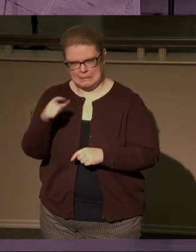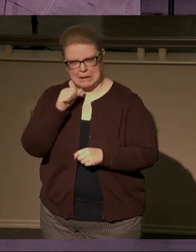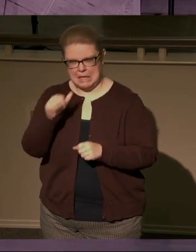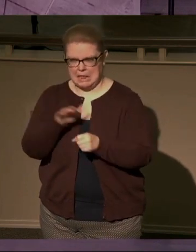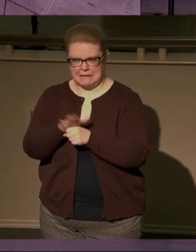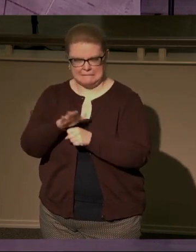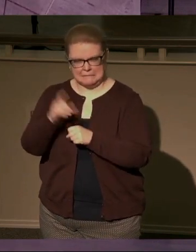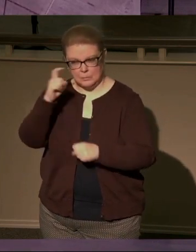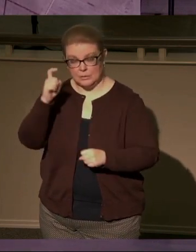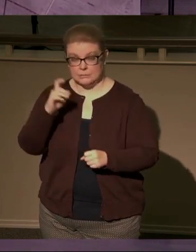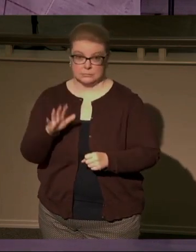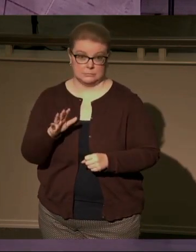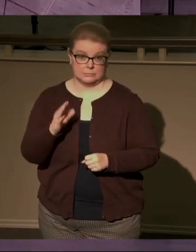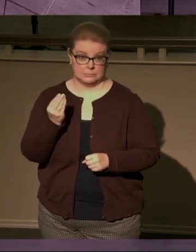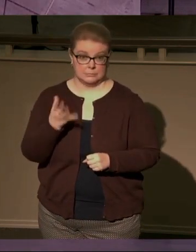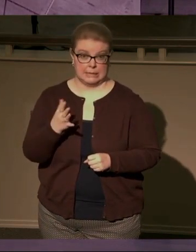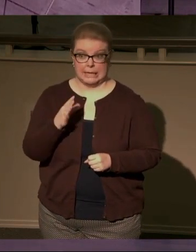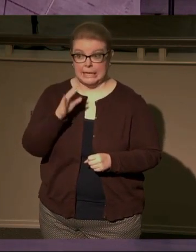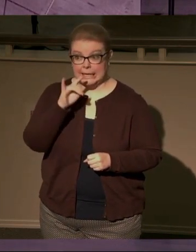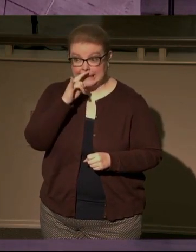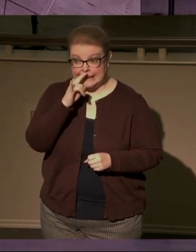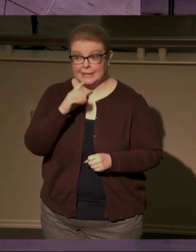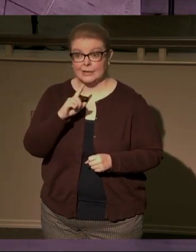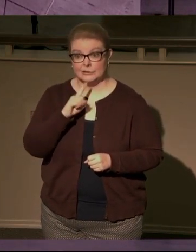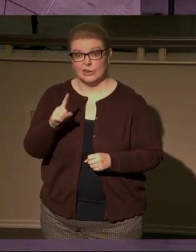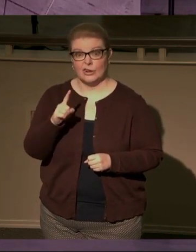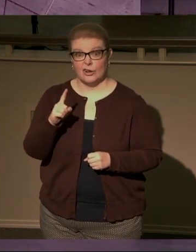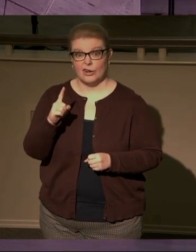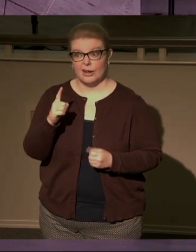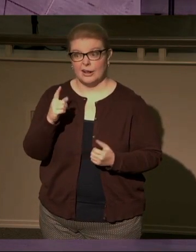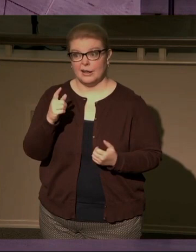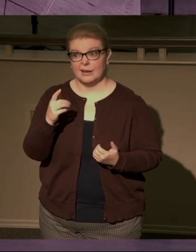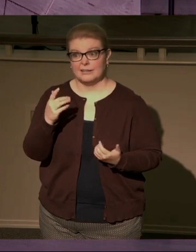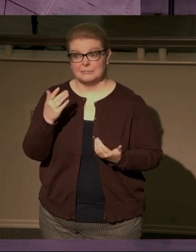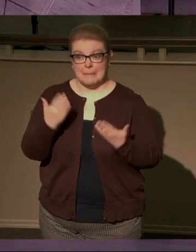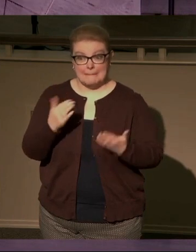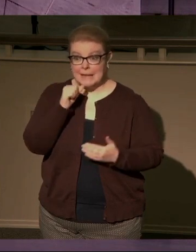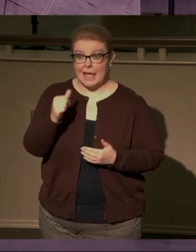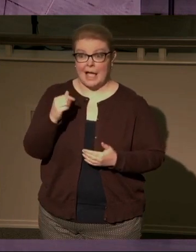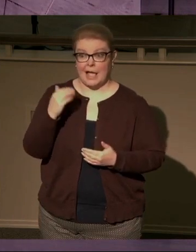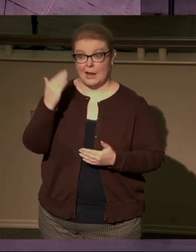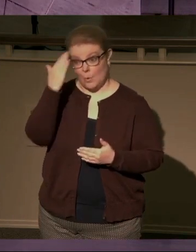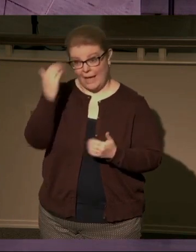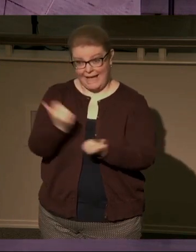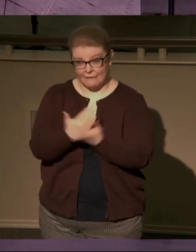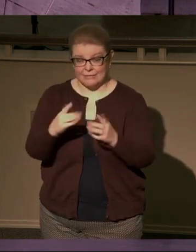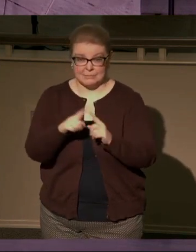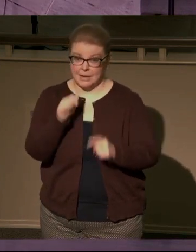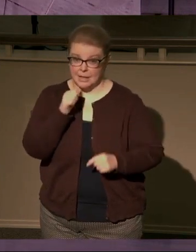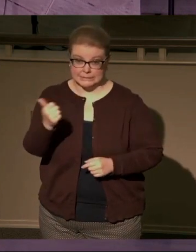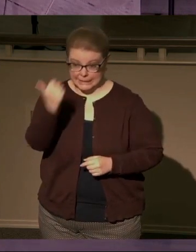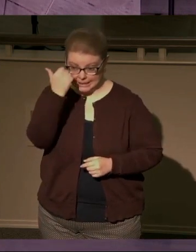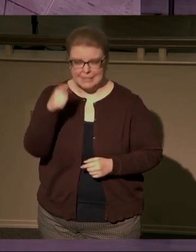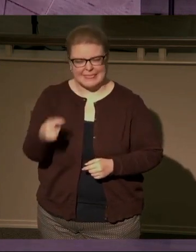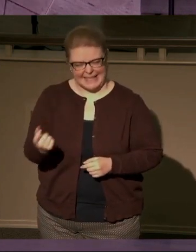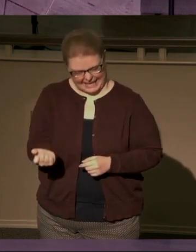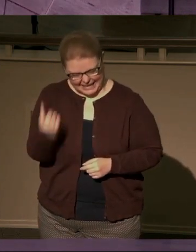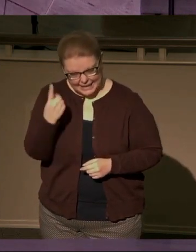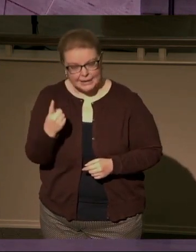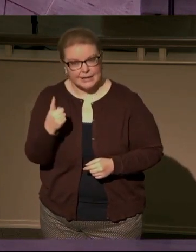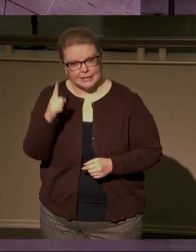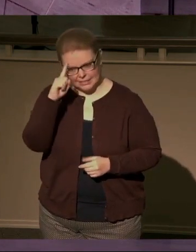Look, kids are ignorant, but they're not dumb. They get it, And they're throwing that fit, and you know what they